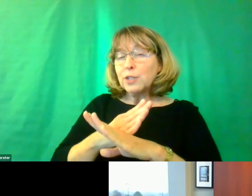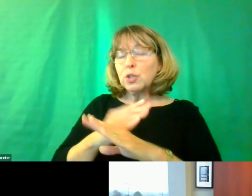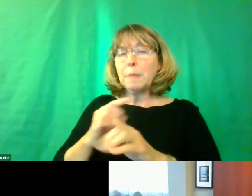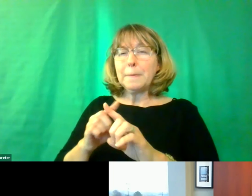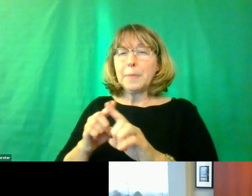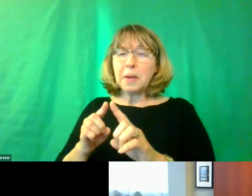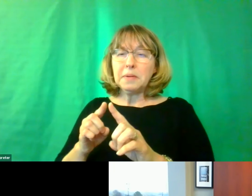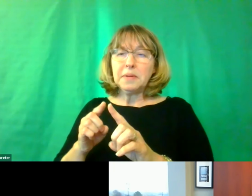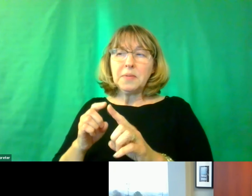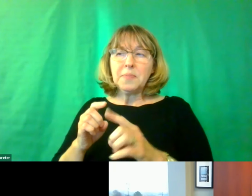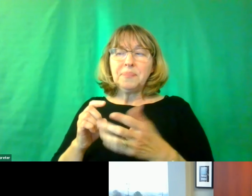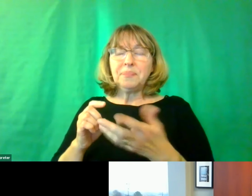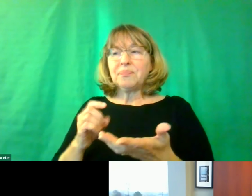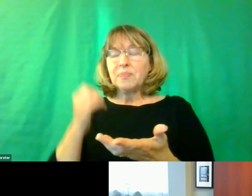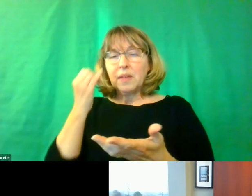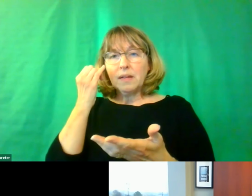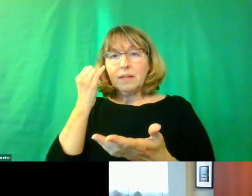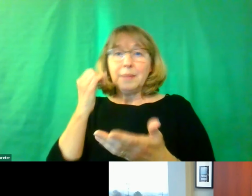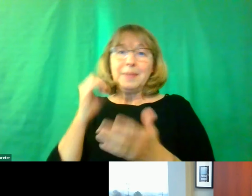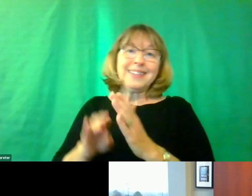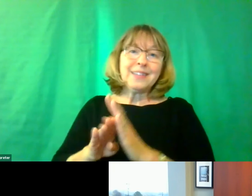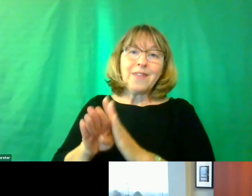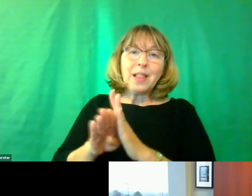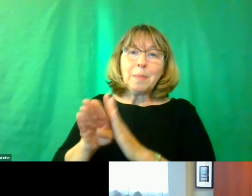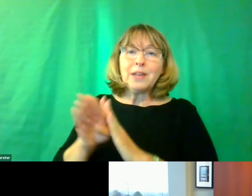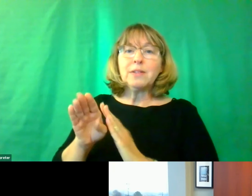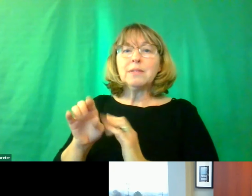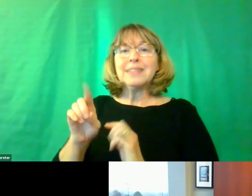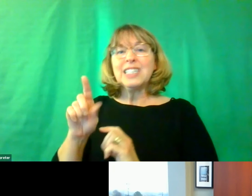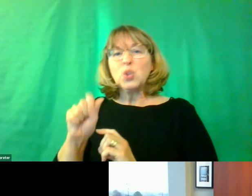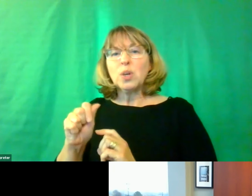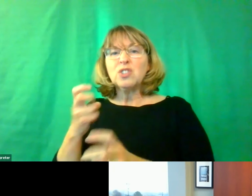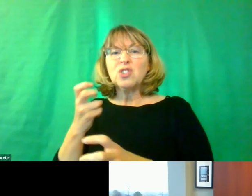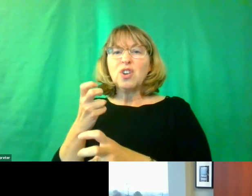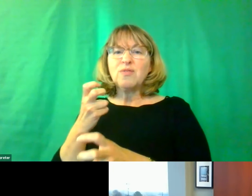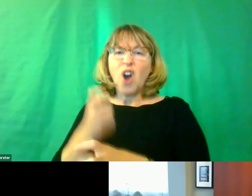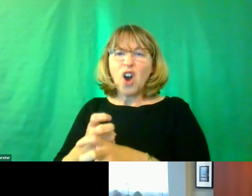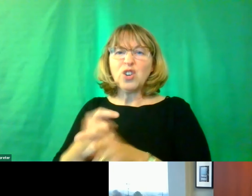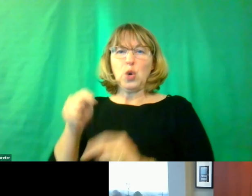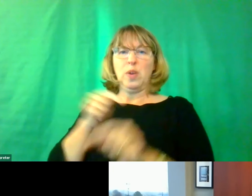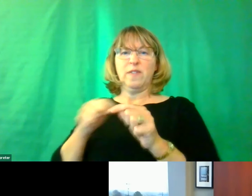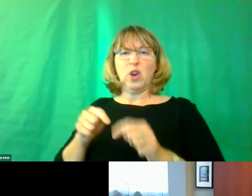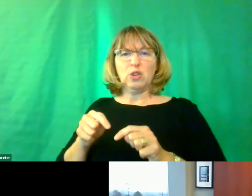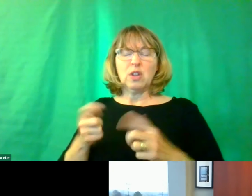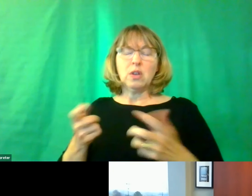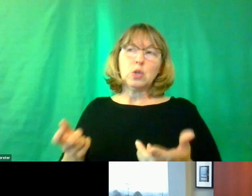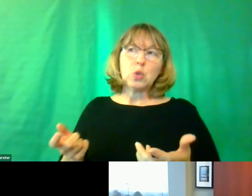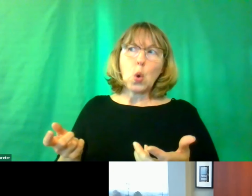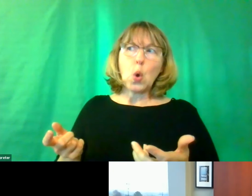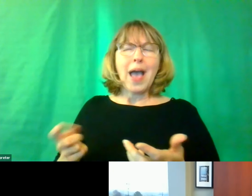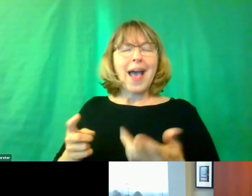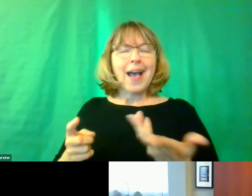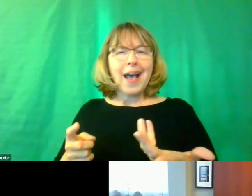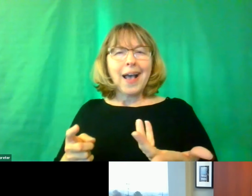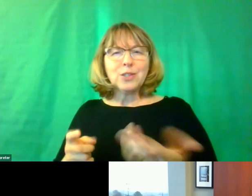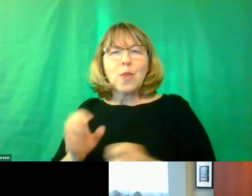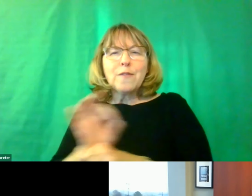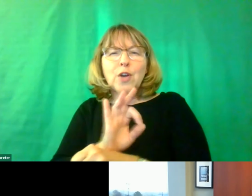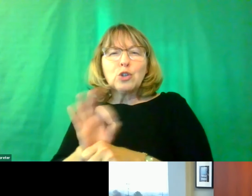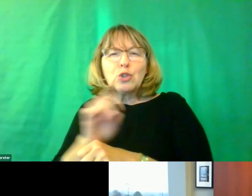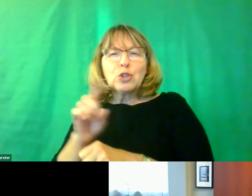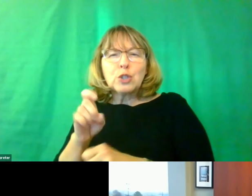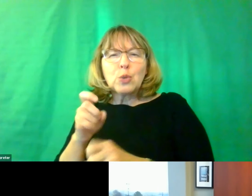and developmental disorders are hard to reverse, but with some of these, how reversible are some of these functional